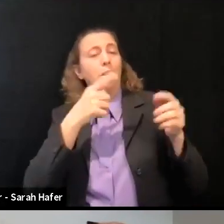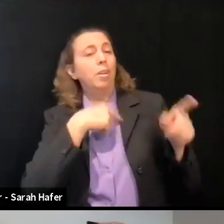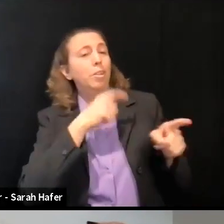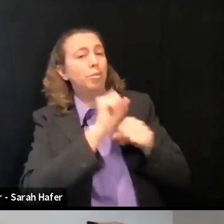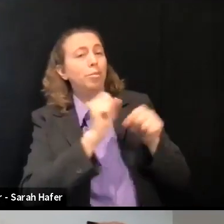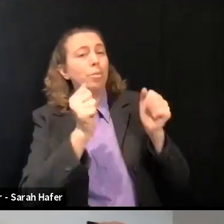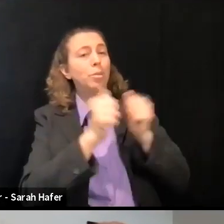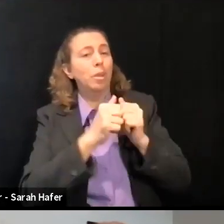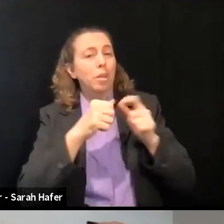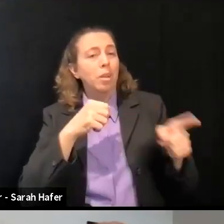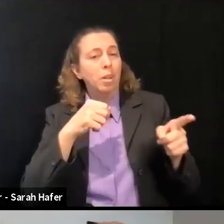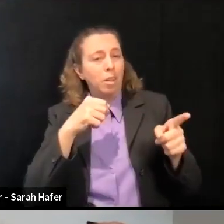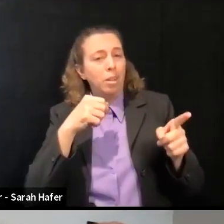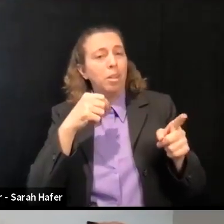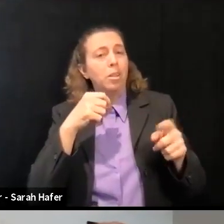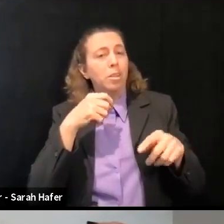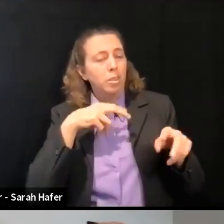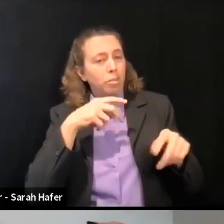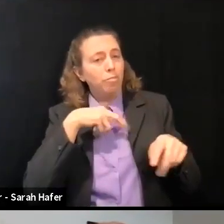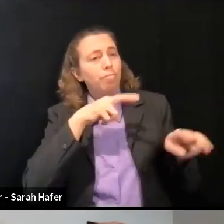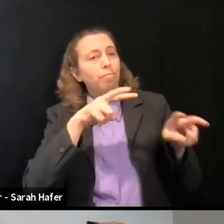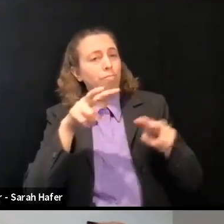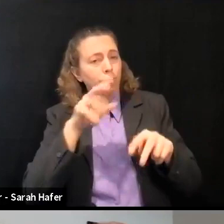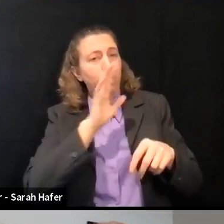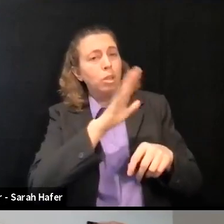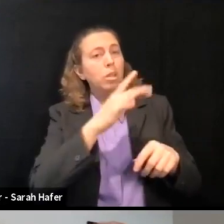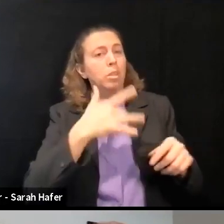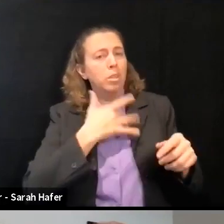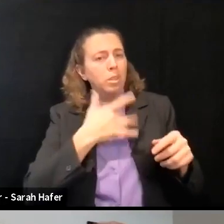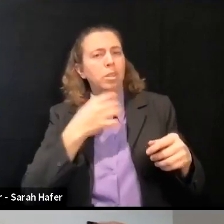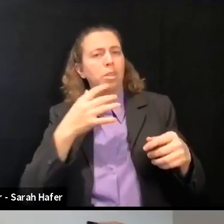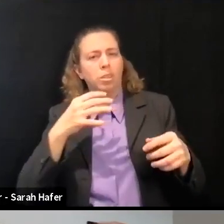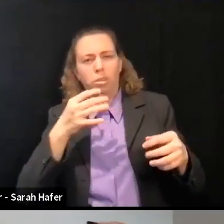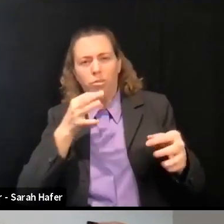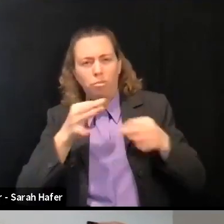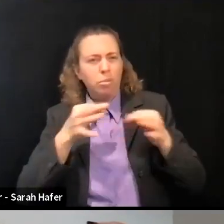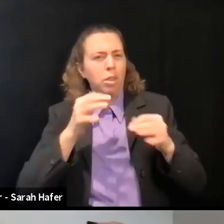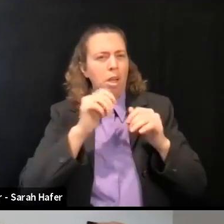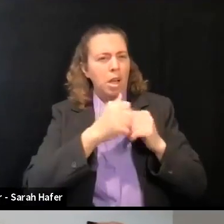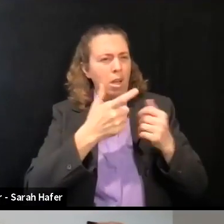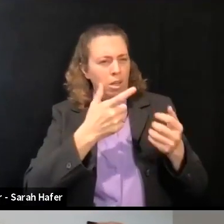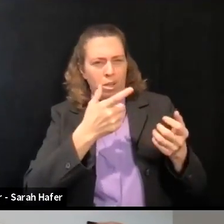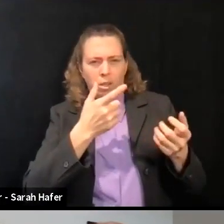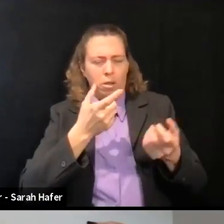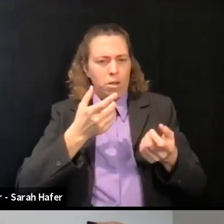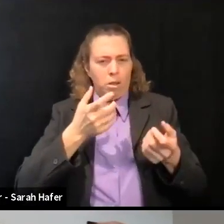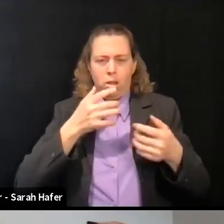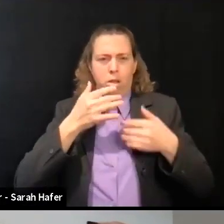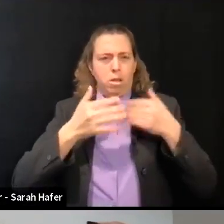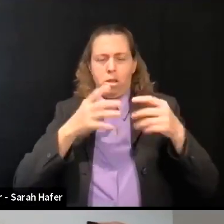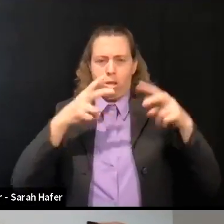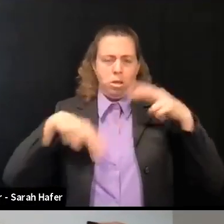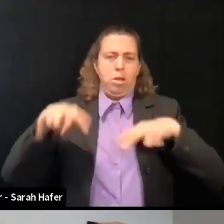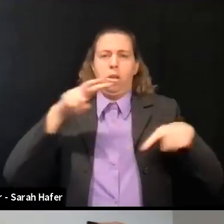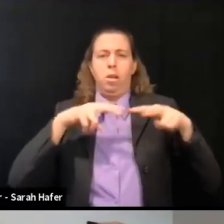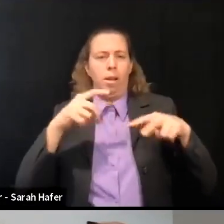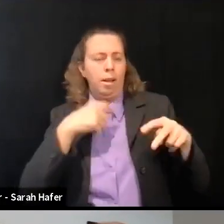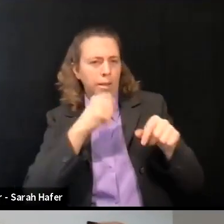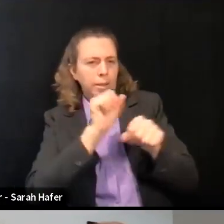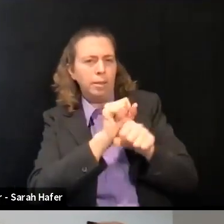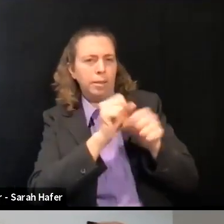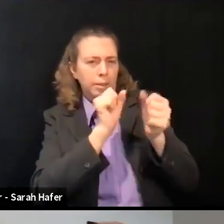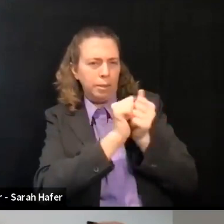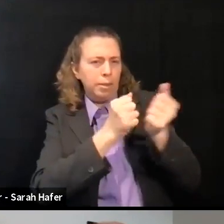of the grief and find ways to express that grief, maybe through the arts, maybe through connecting with friends, cooking,